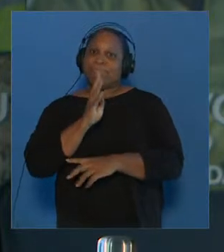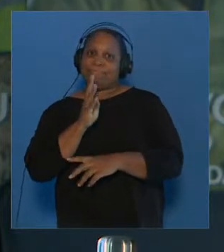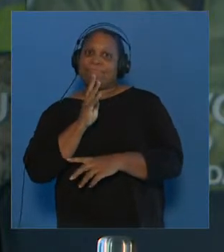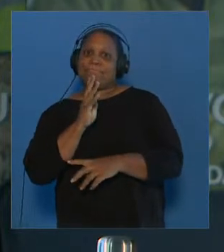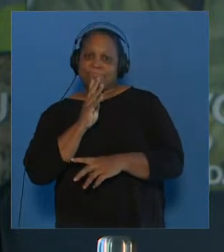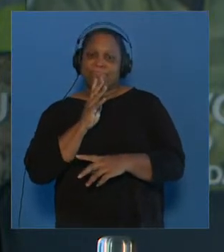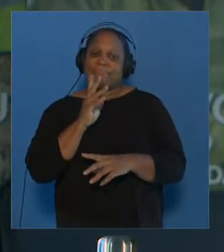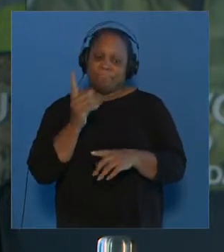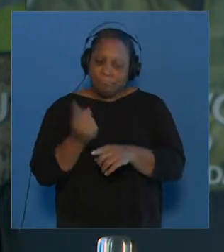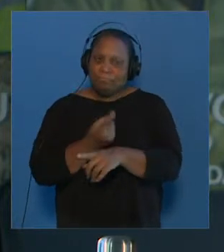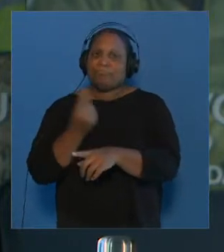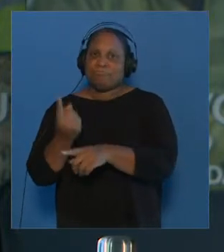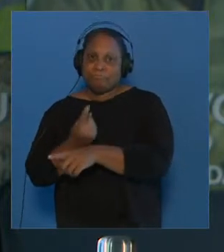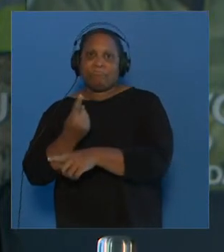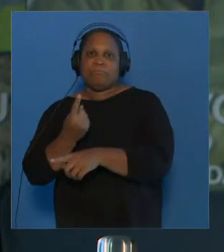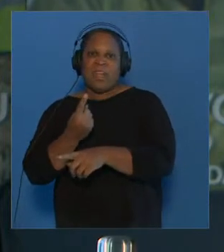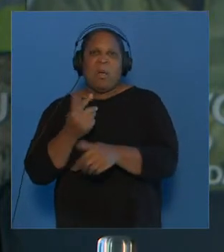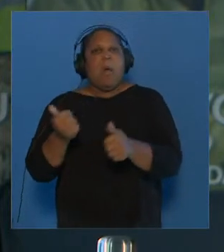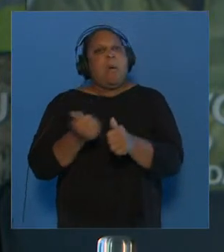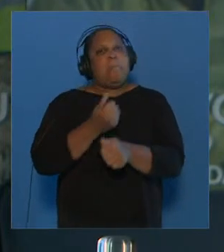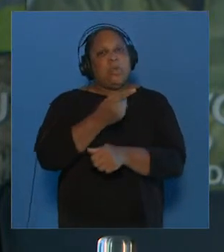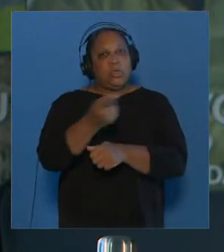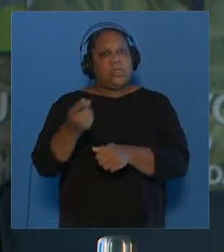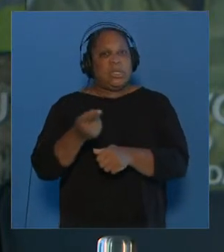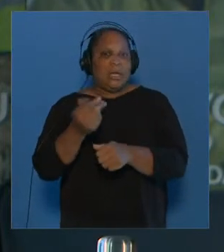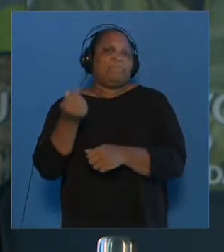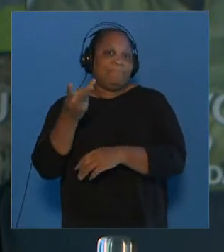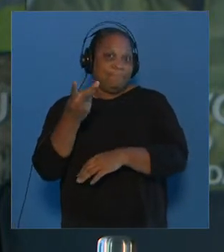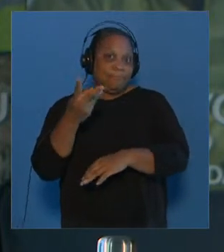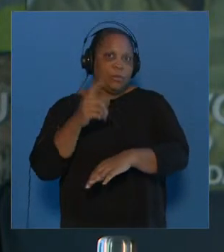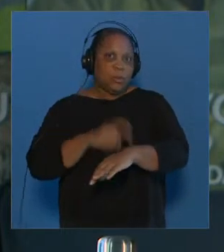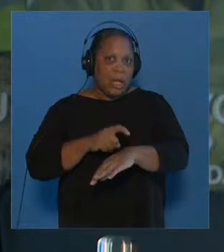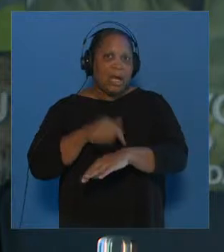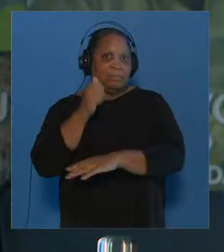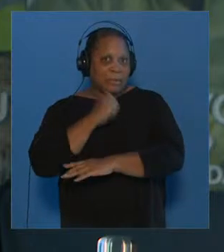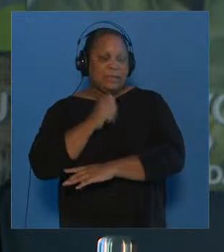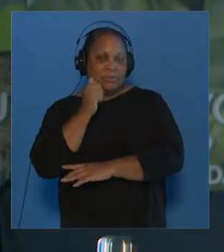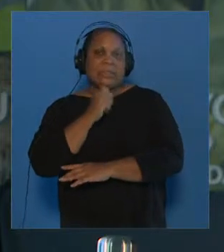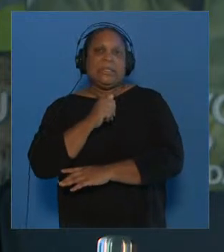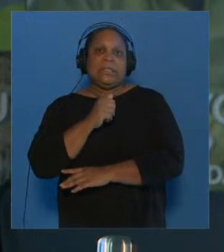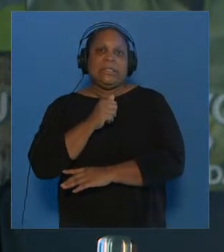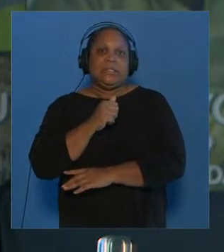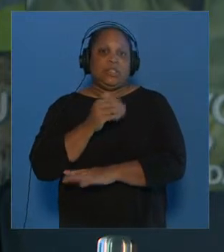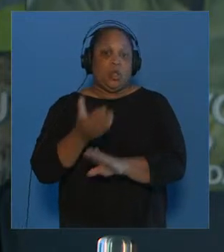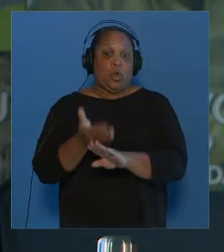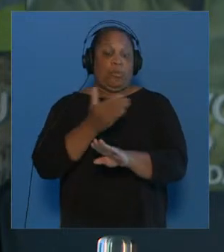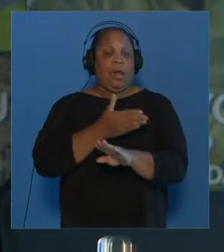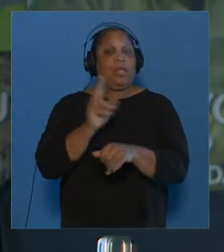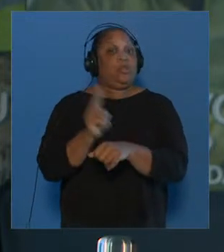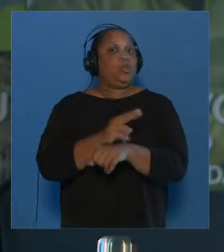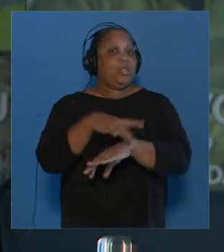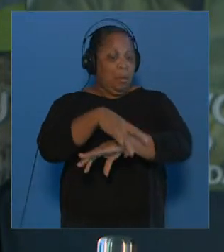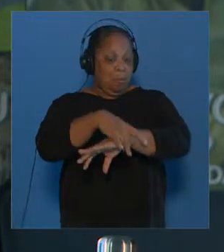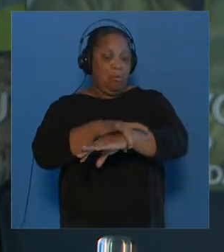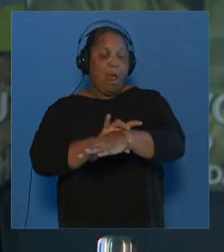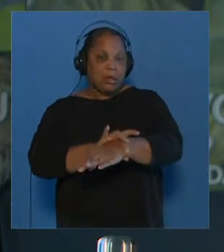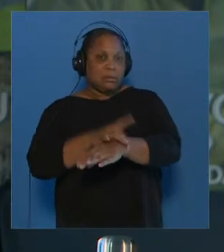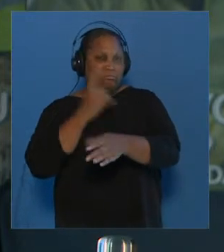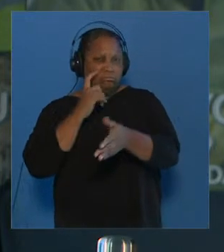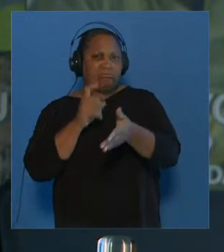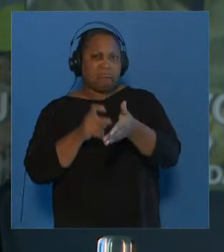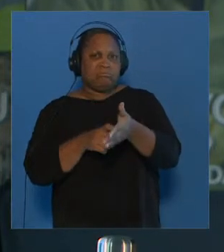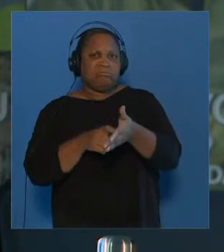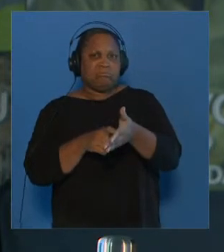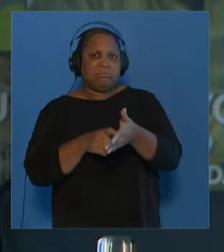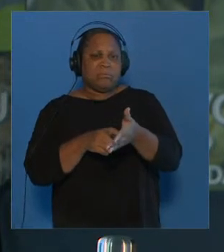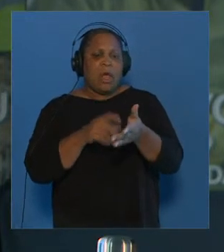them several times, most of them several times a day. So prior to the use of the bracelets, you would have noted that the way that we